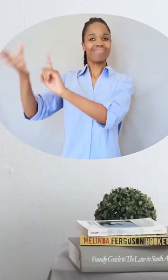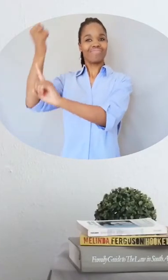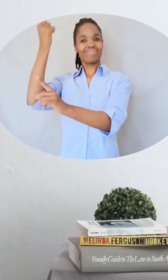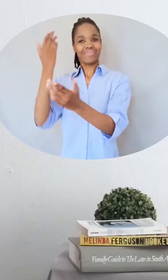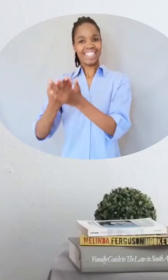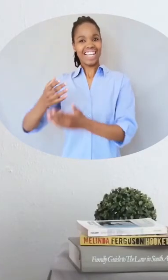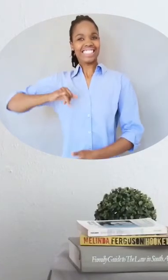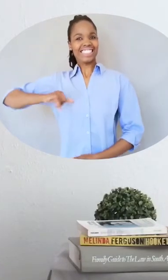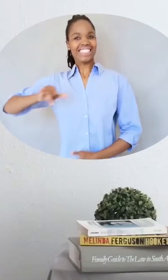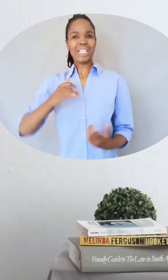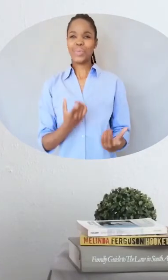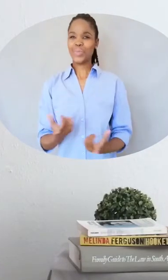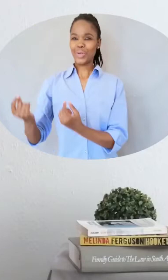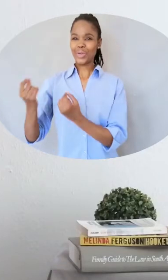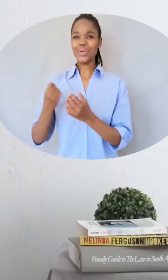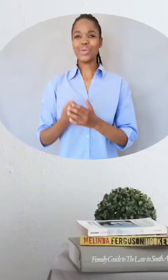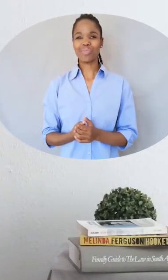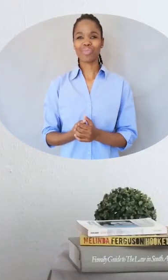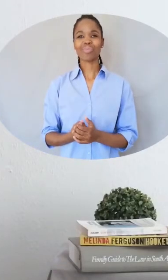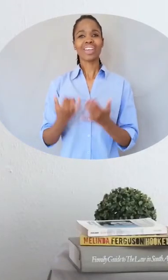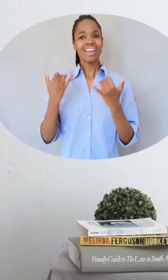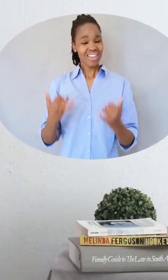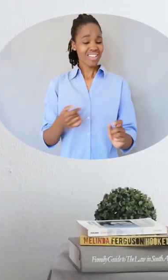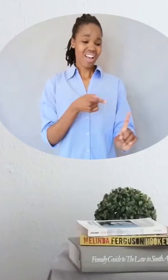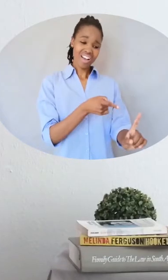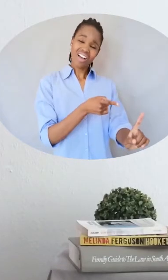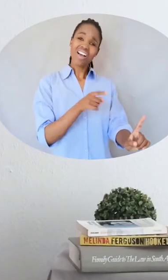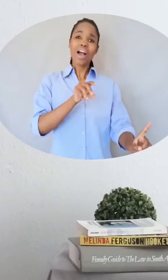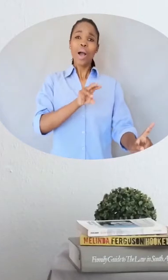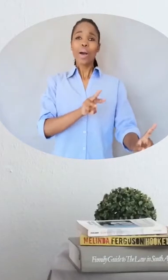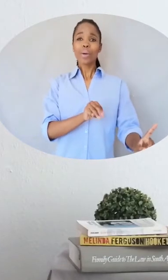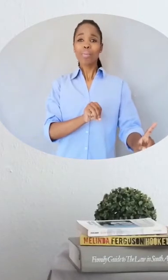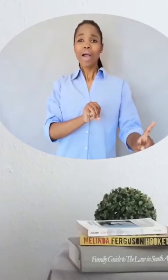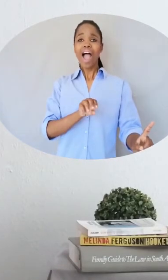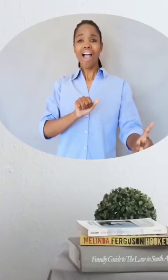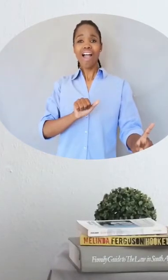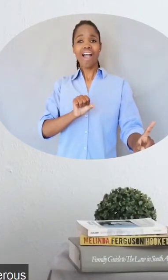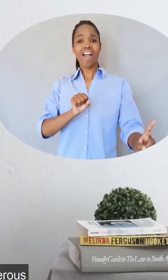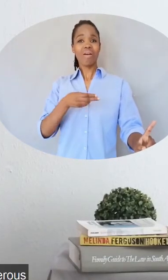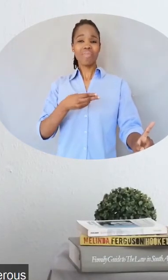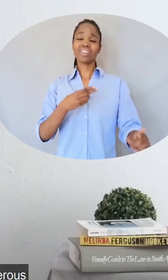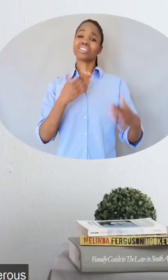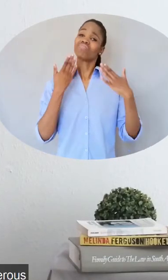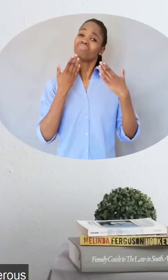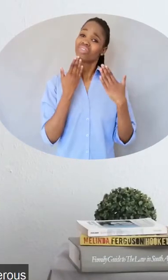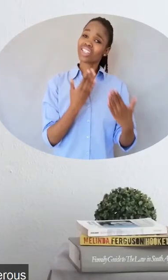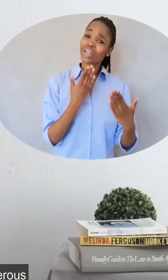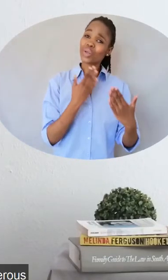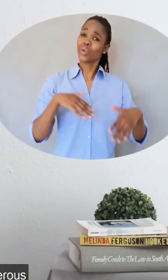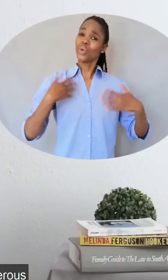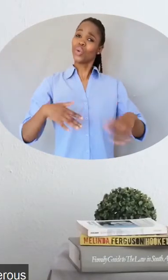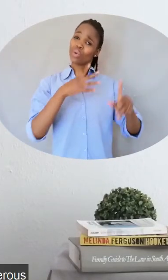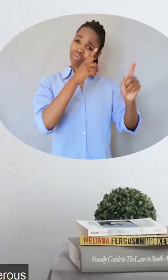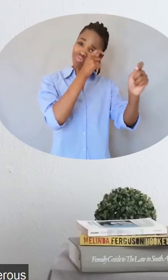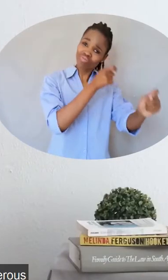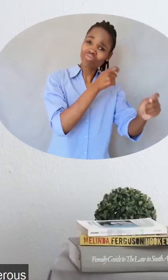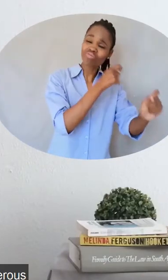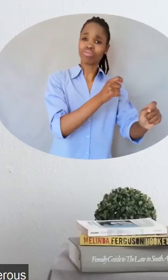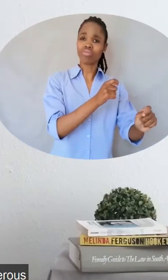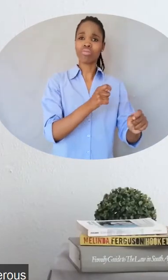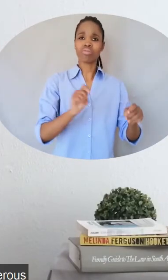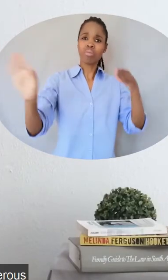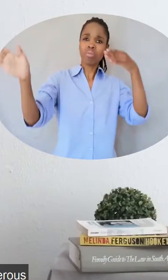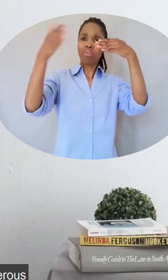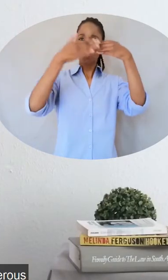and successful in their career. I'd like to thank you Mash for just being so open and generous with your